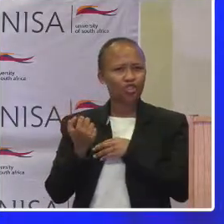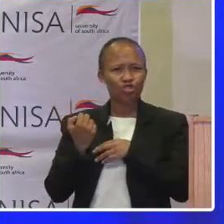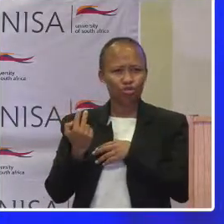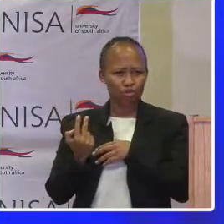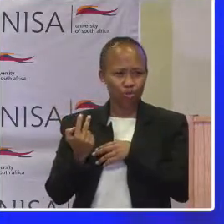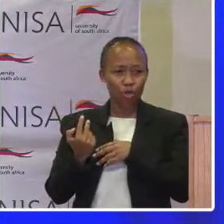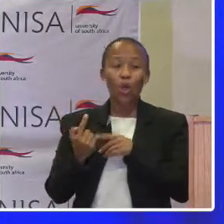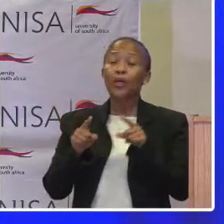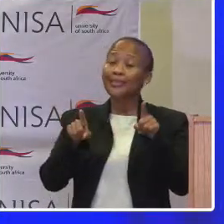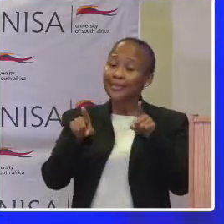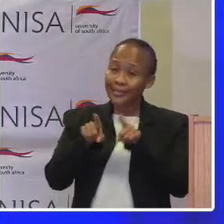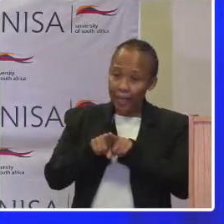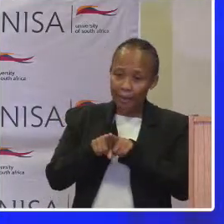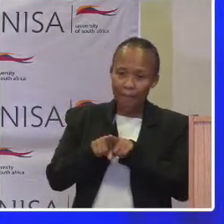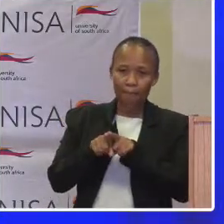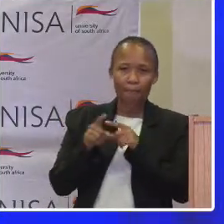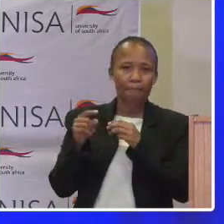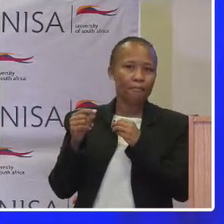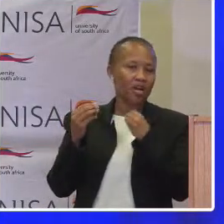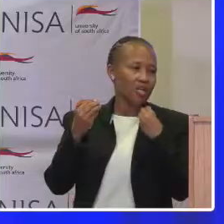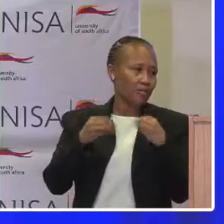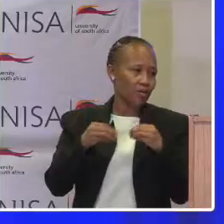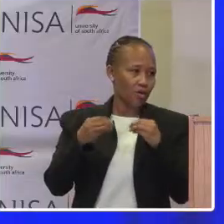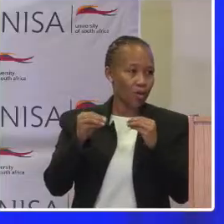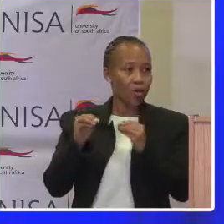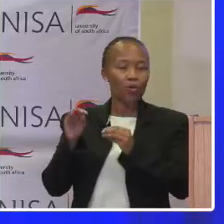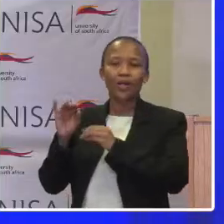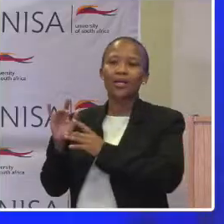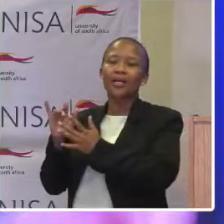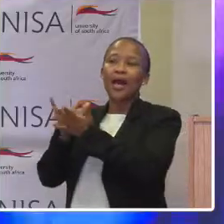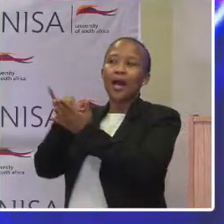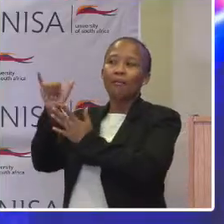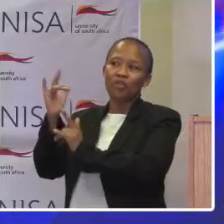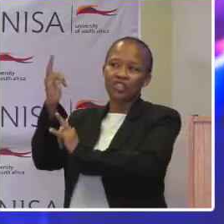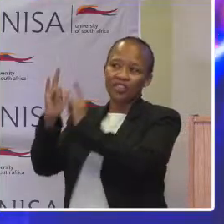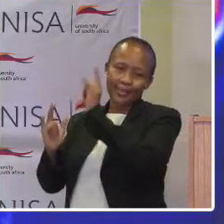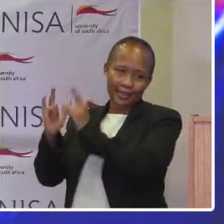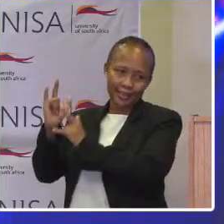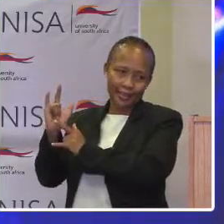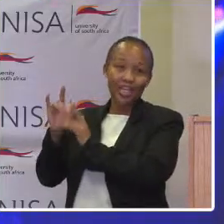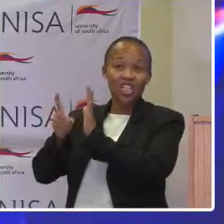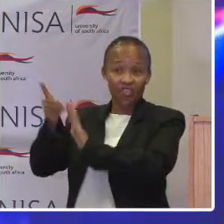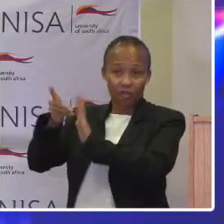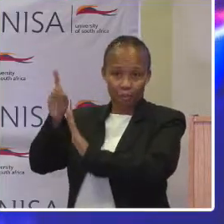session, entrepreneurship within the Aerotropolis development. However, the